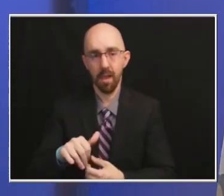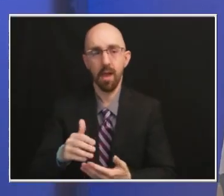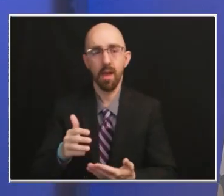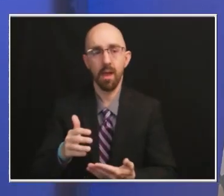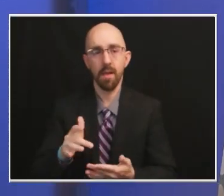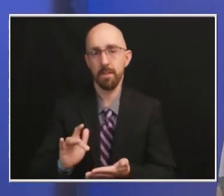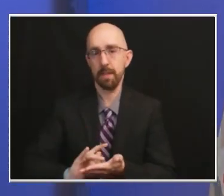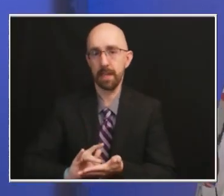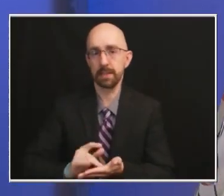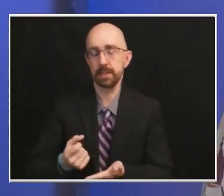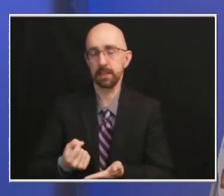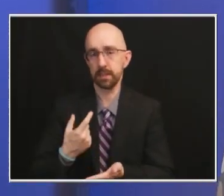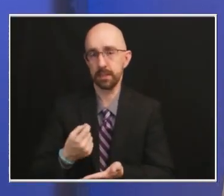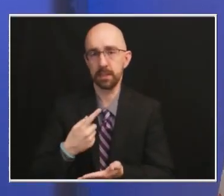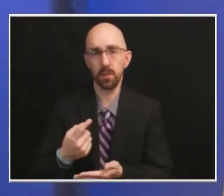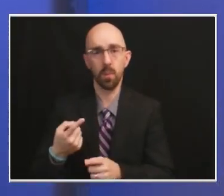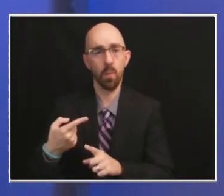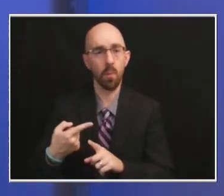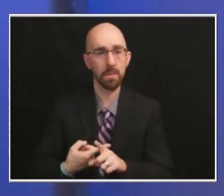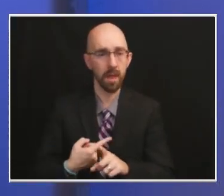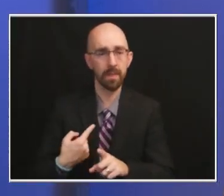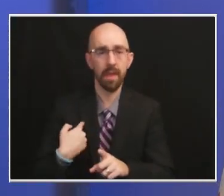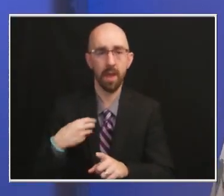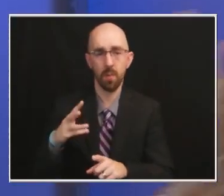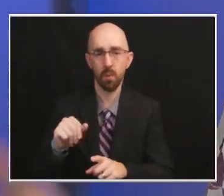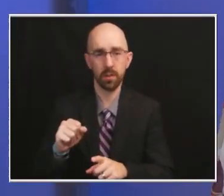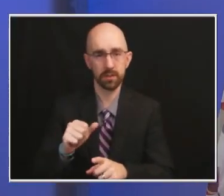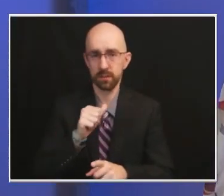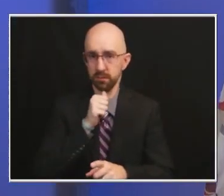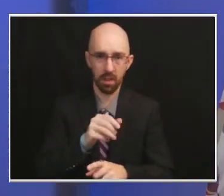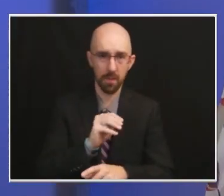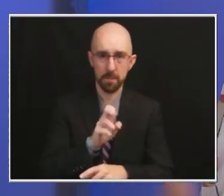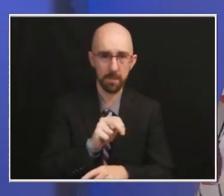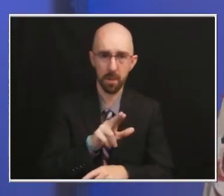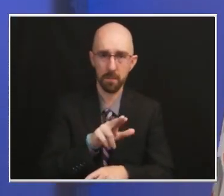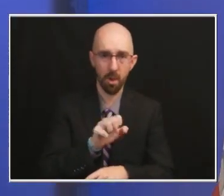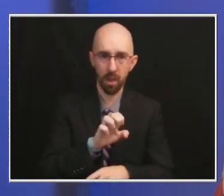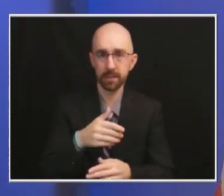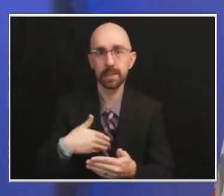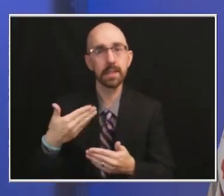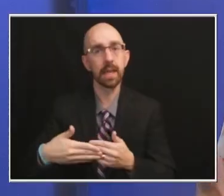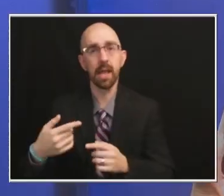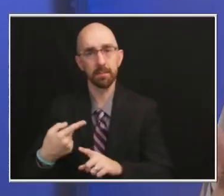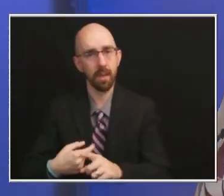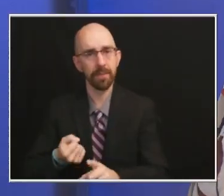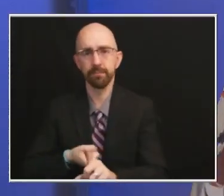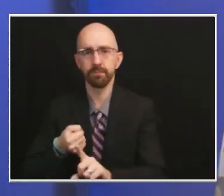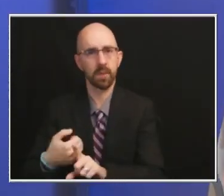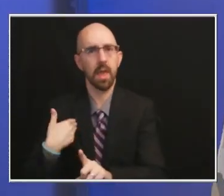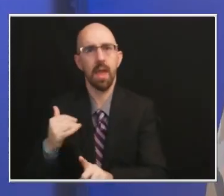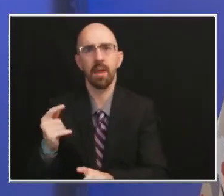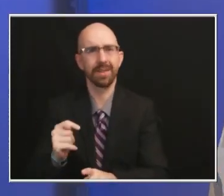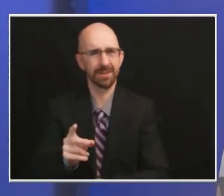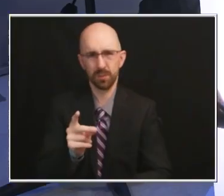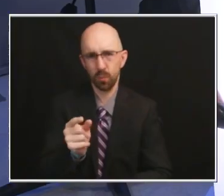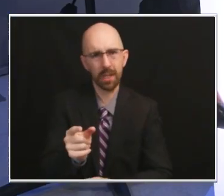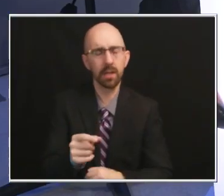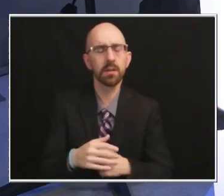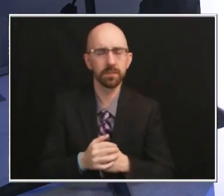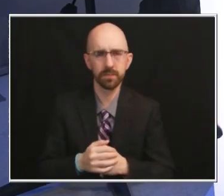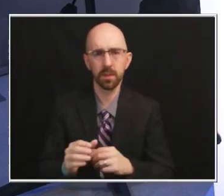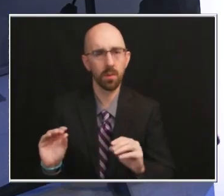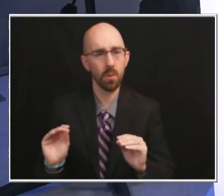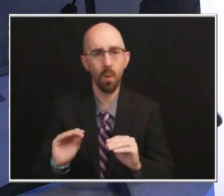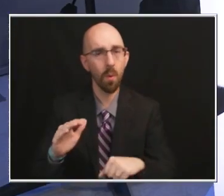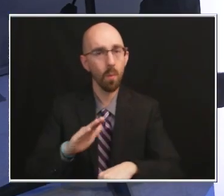medicine, 1 month I was not in menopause, and the next month I was. Oh my gosh. It was that quick. So no warning